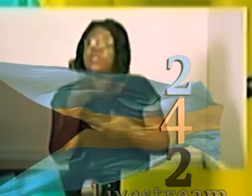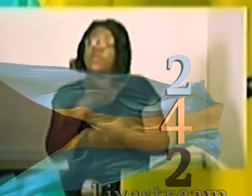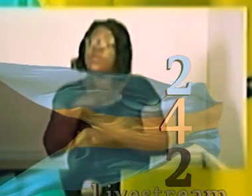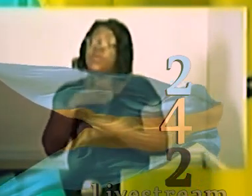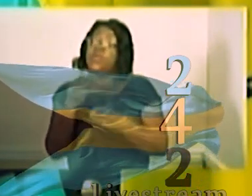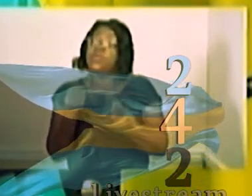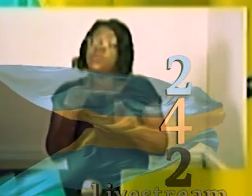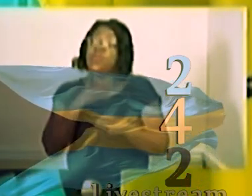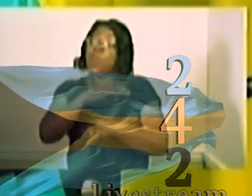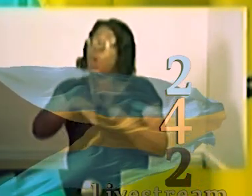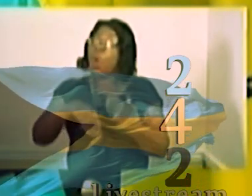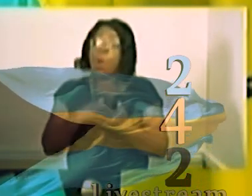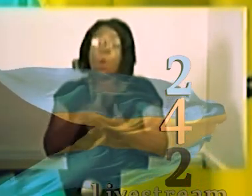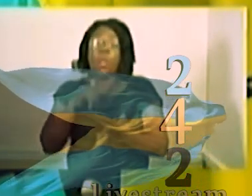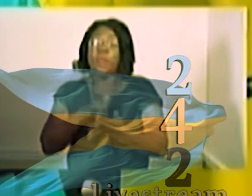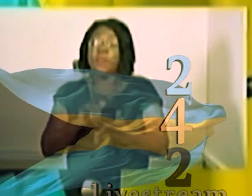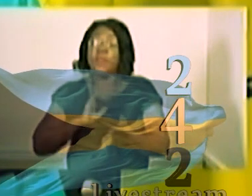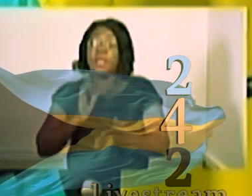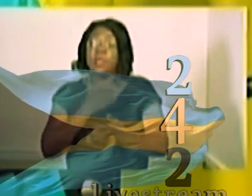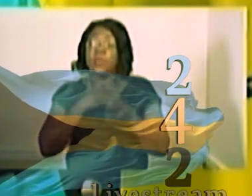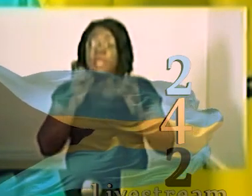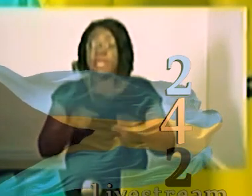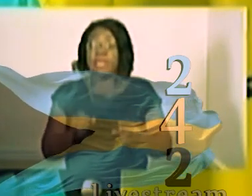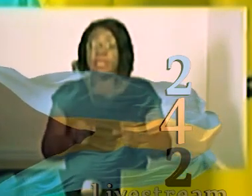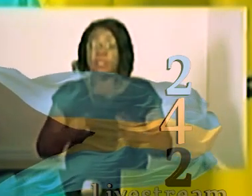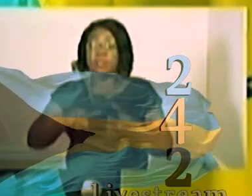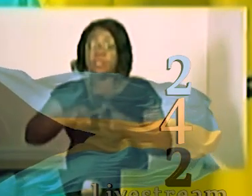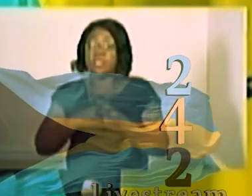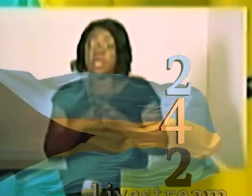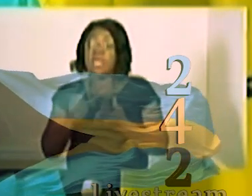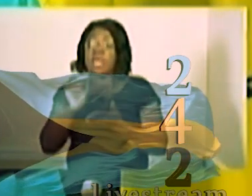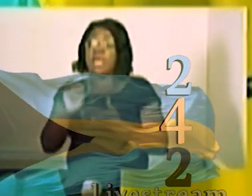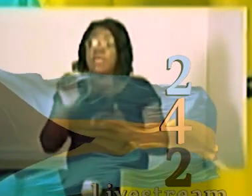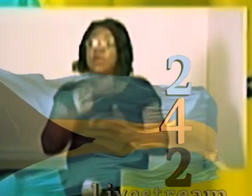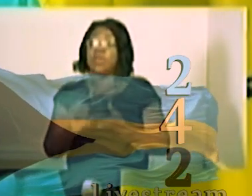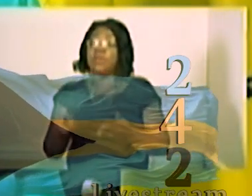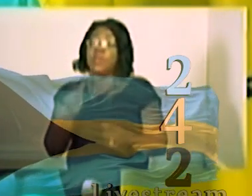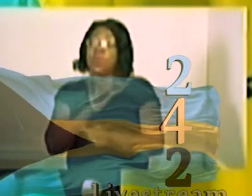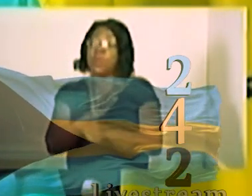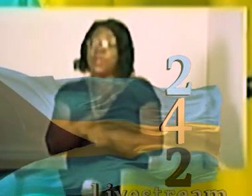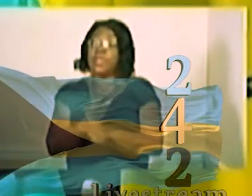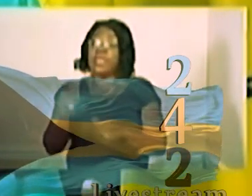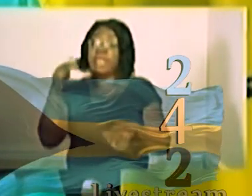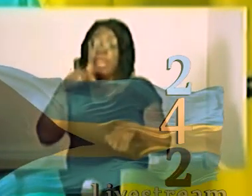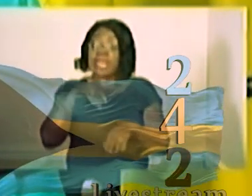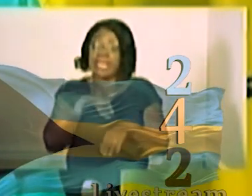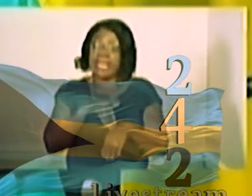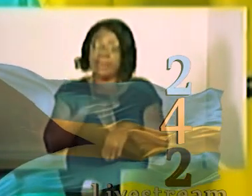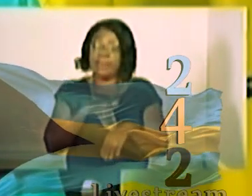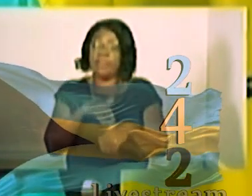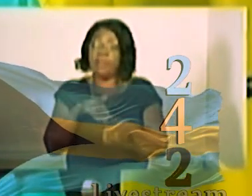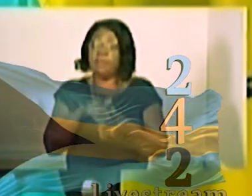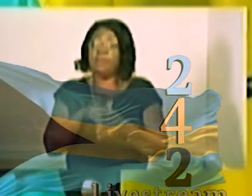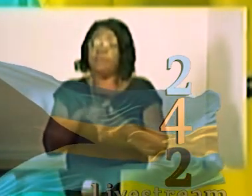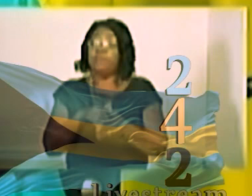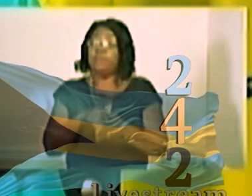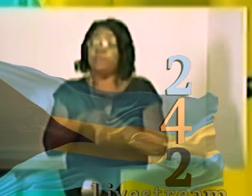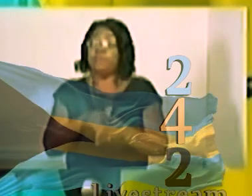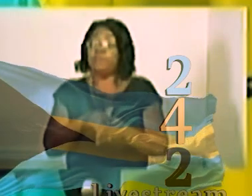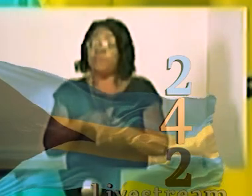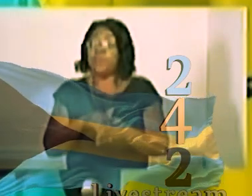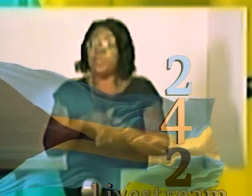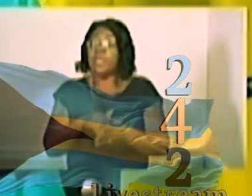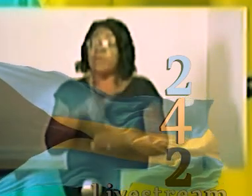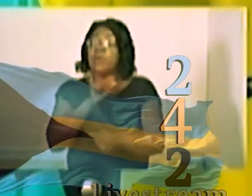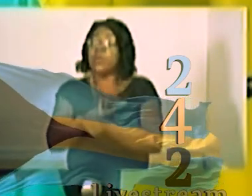our economy moving as quickly as possible in the medium and the long term. I'm